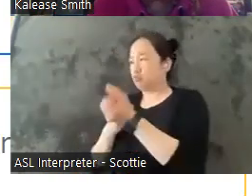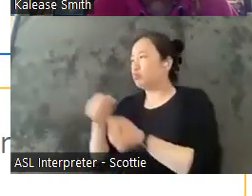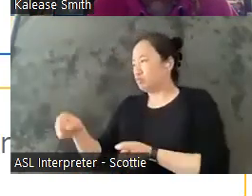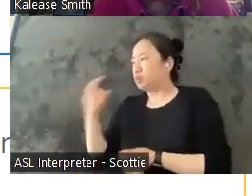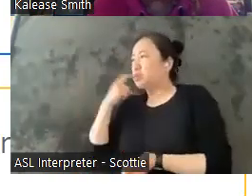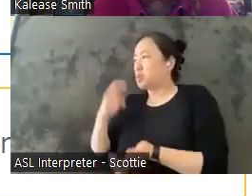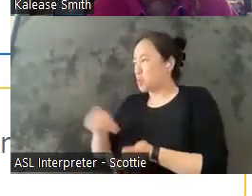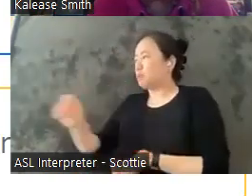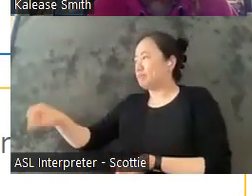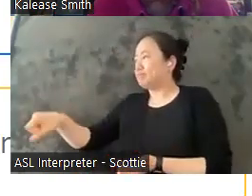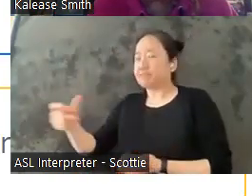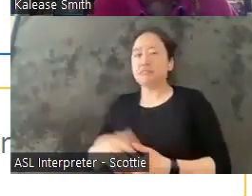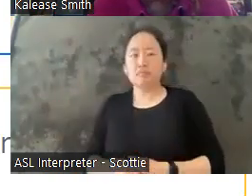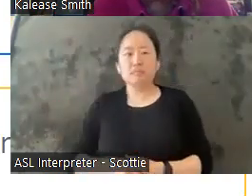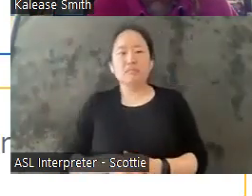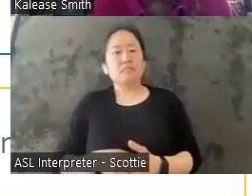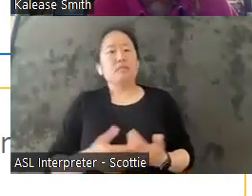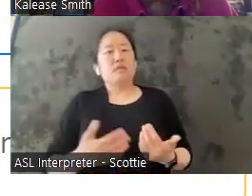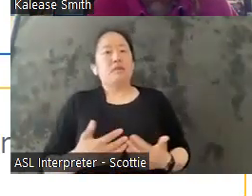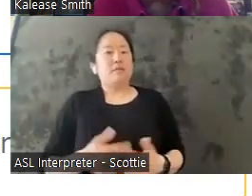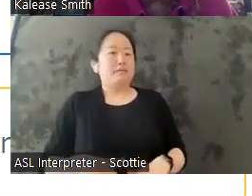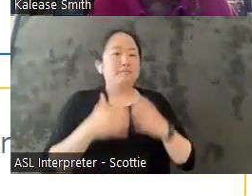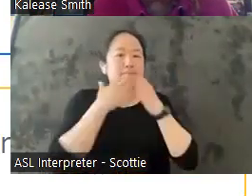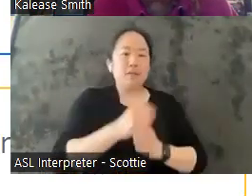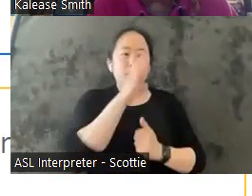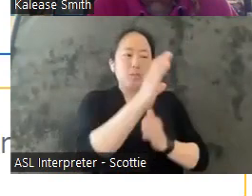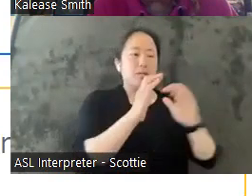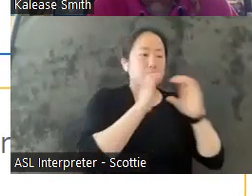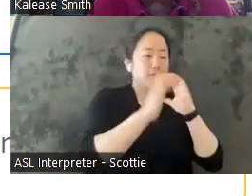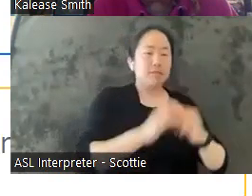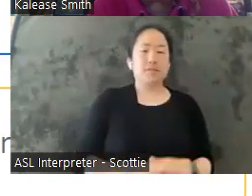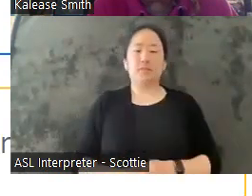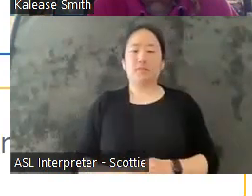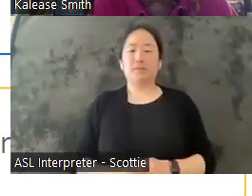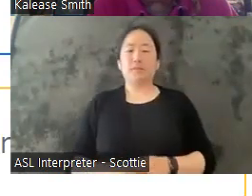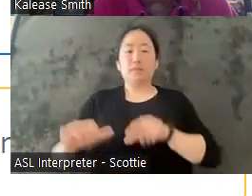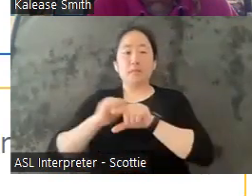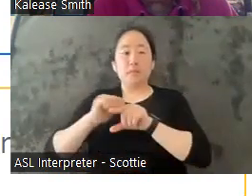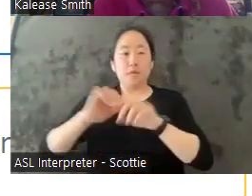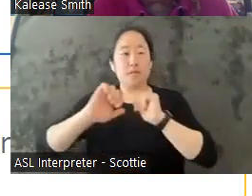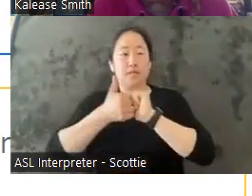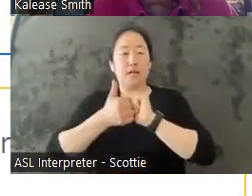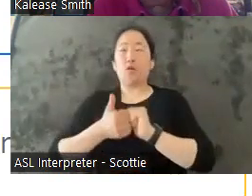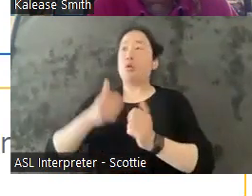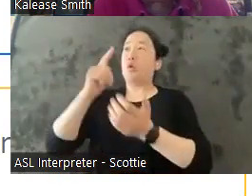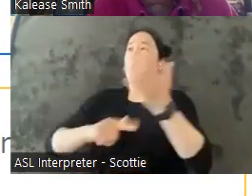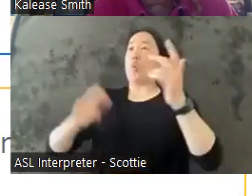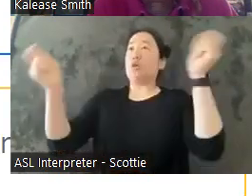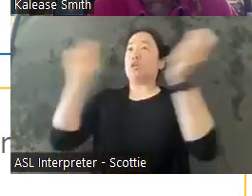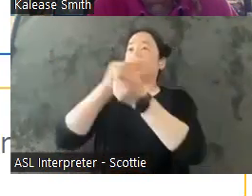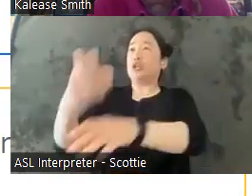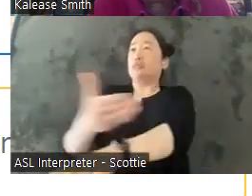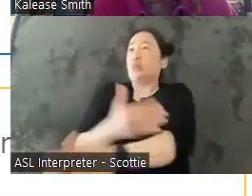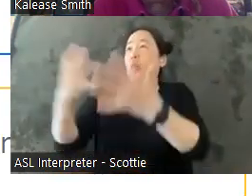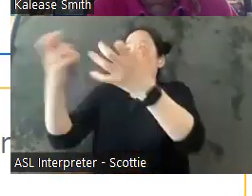direct communication. One person said, I want to practice this by being an example of the change I want to see, as well as encouraging others